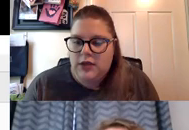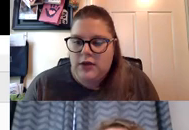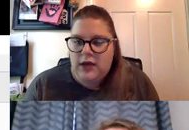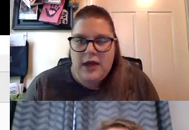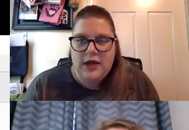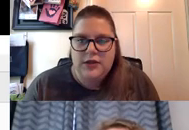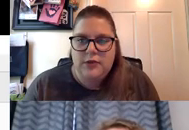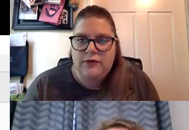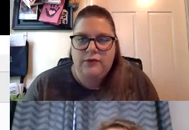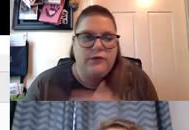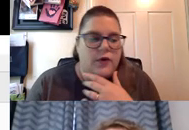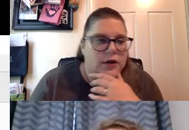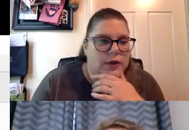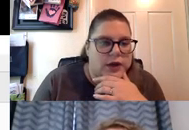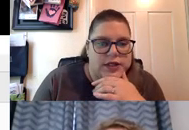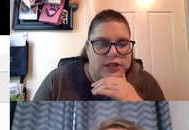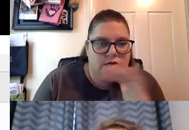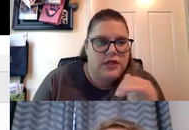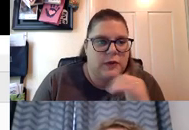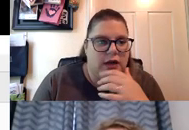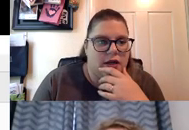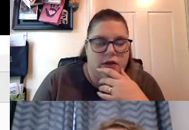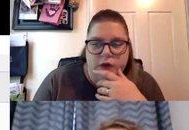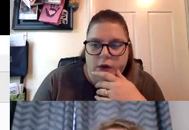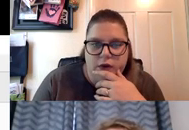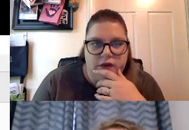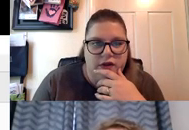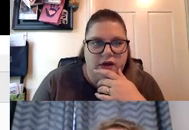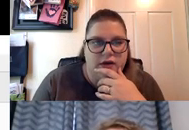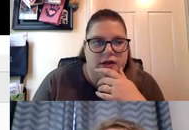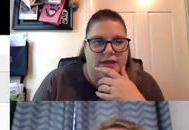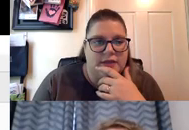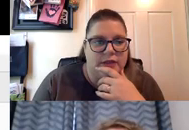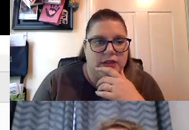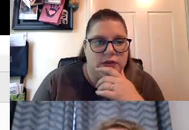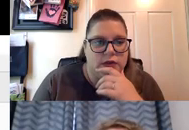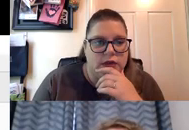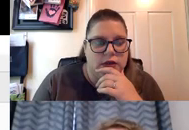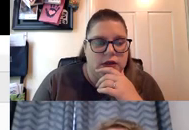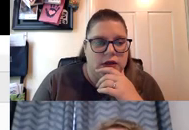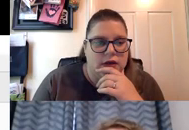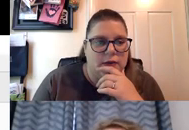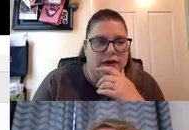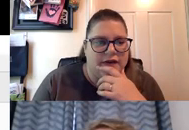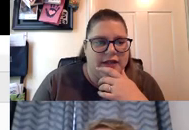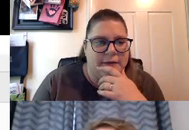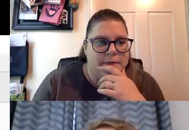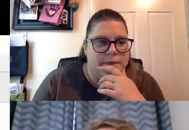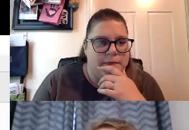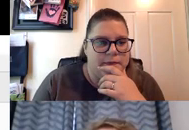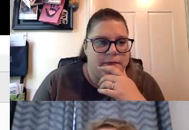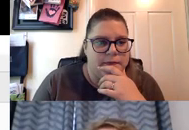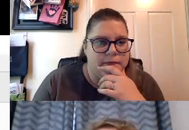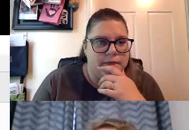And so Amy, actually, before we go into this part, can you go over the accessibility tool and where to find it?